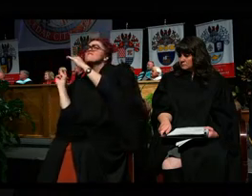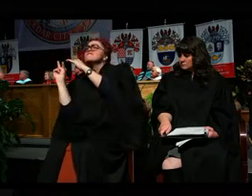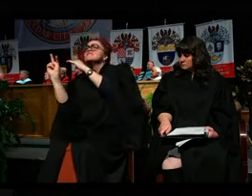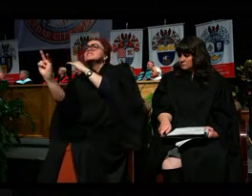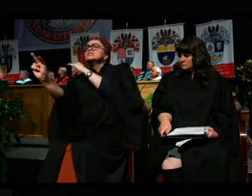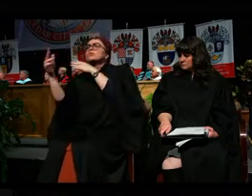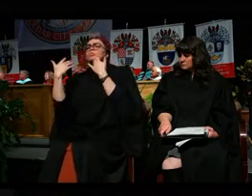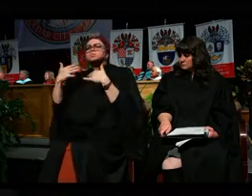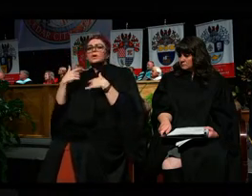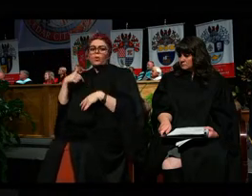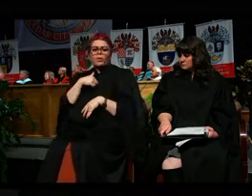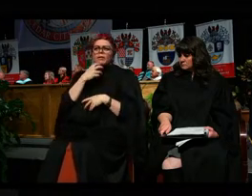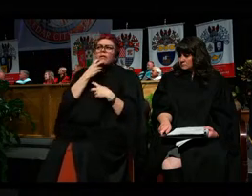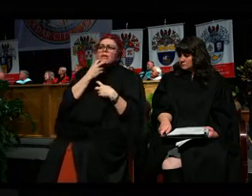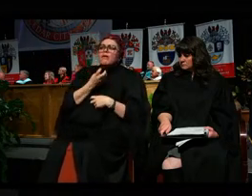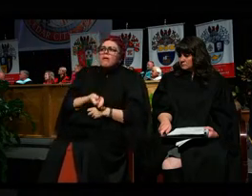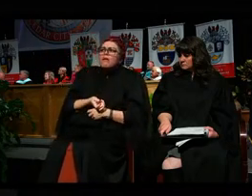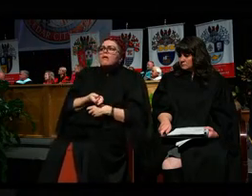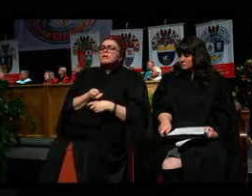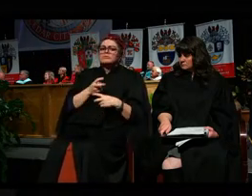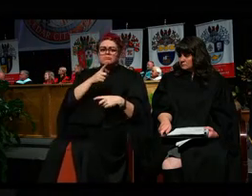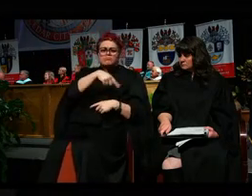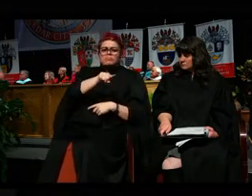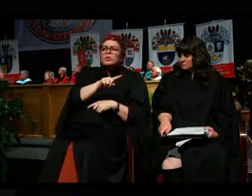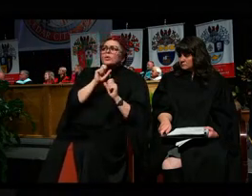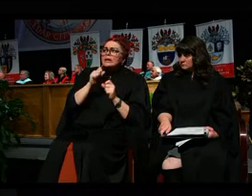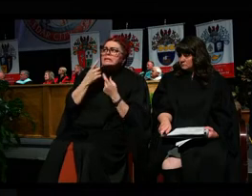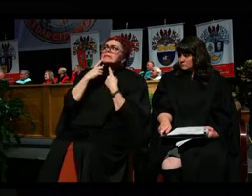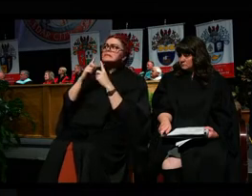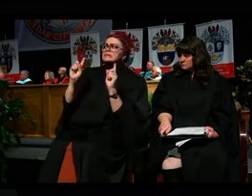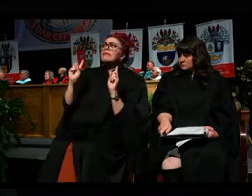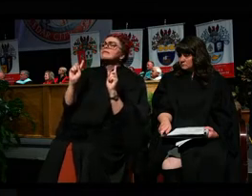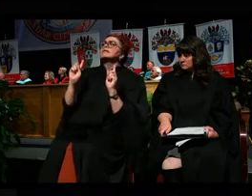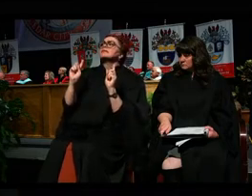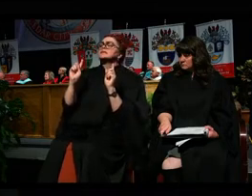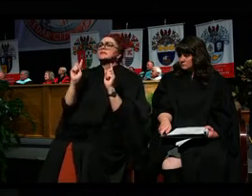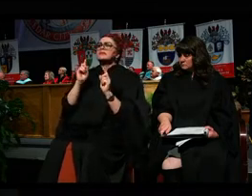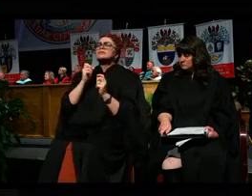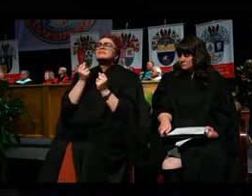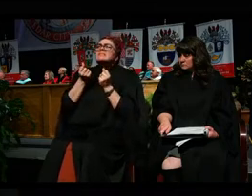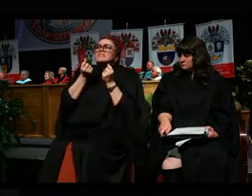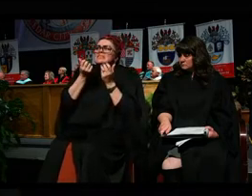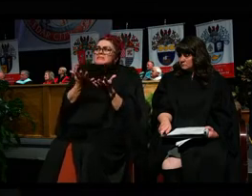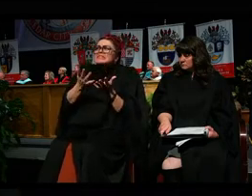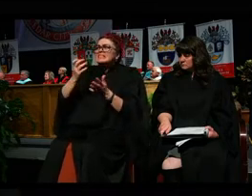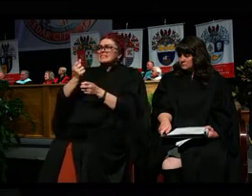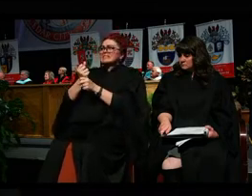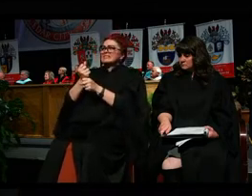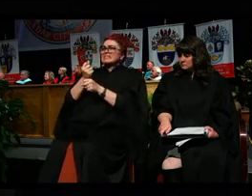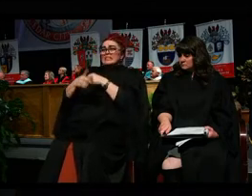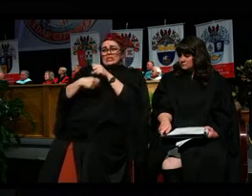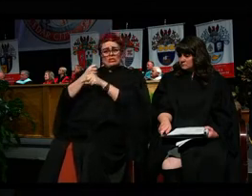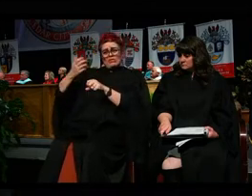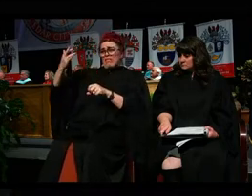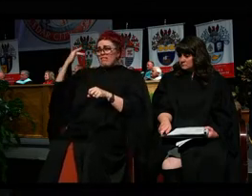We marked to each other that we could see all of us succeeding even so many years ago by the person that she is.